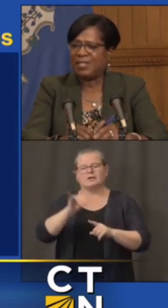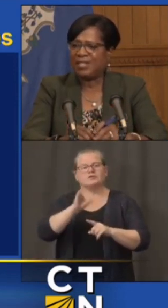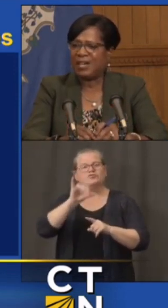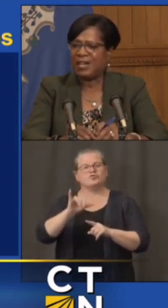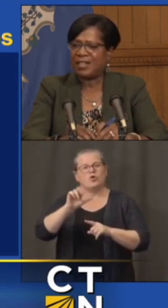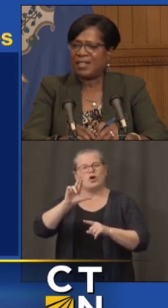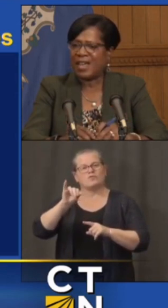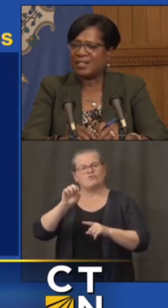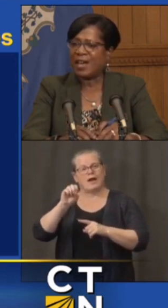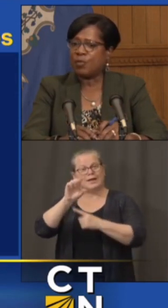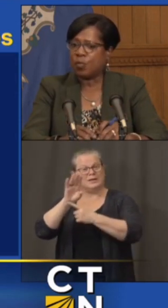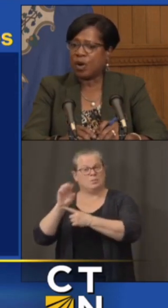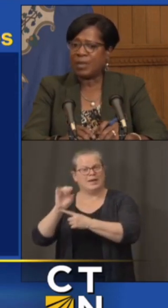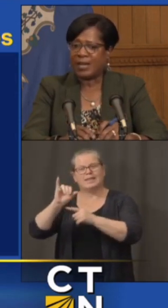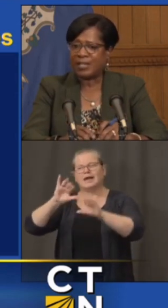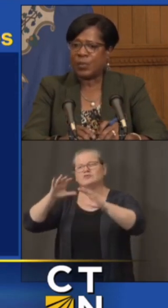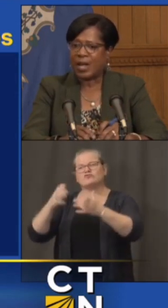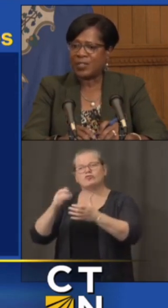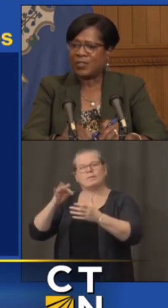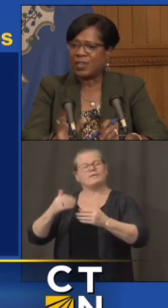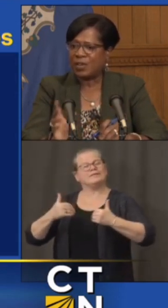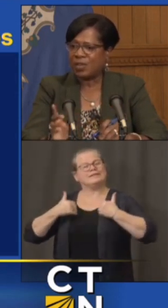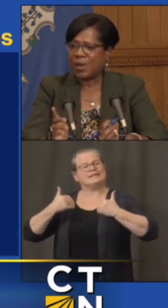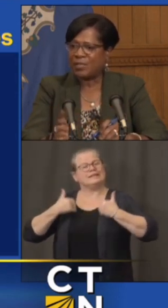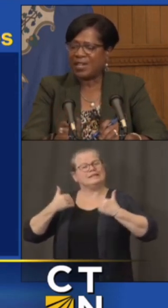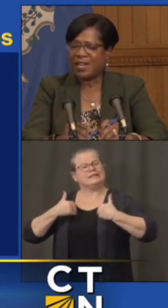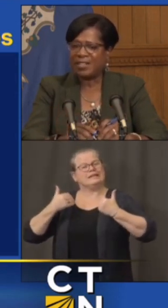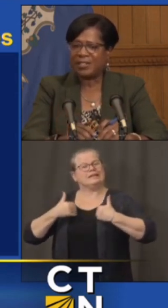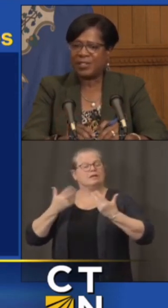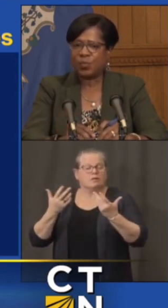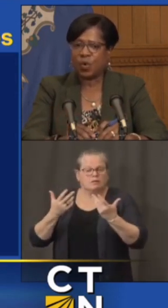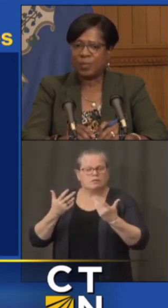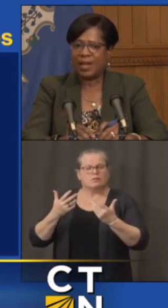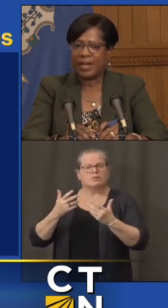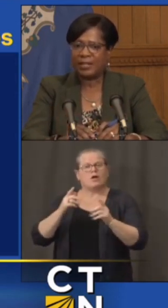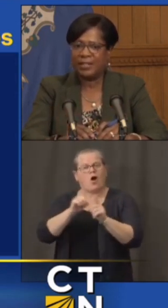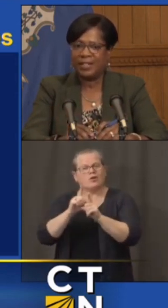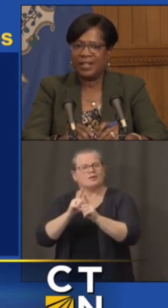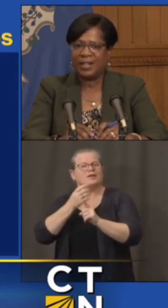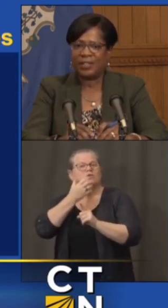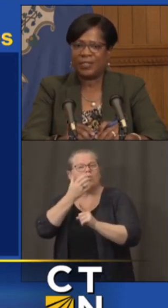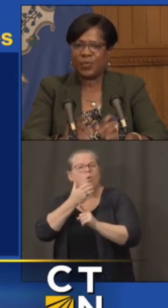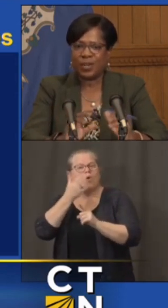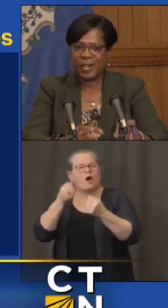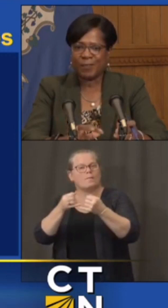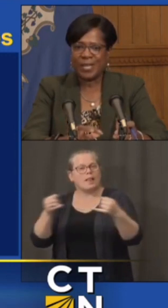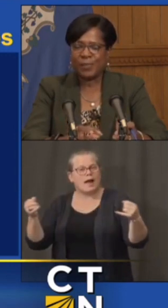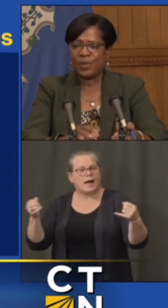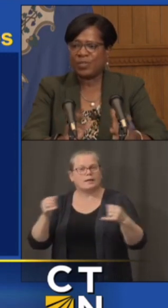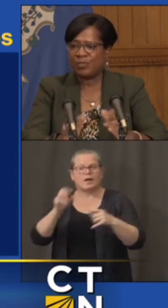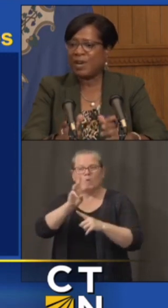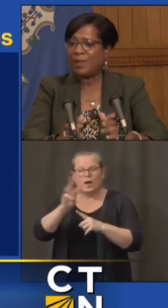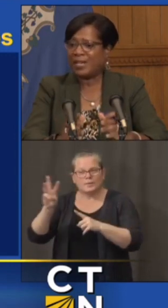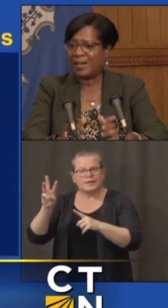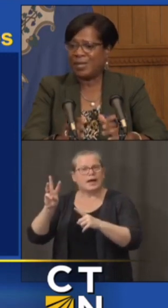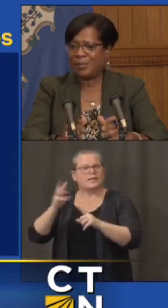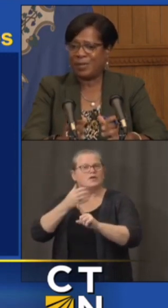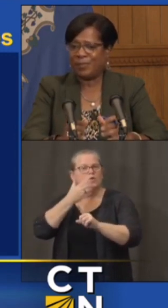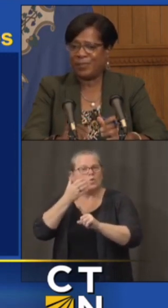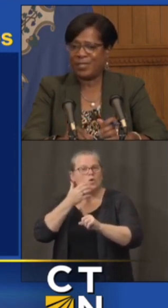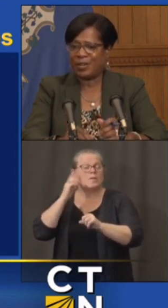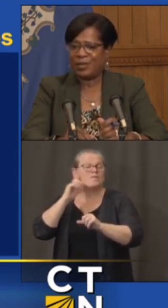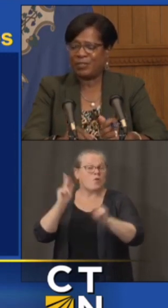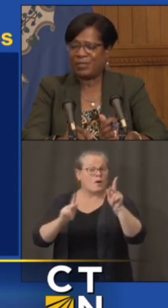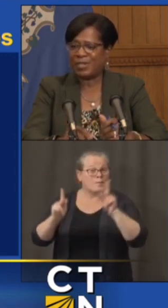team, they actually have a warm line as well. So if you go to the website, there is a warm line for young people, run by young